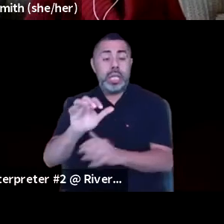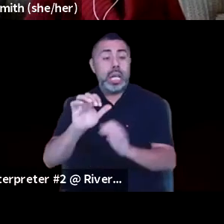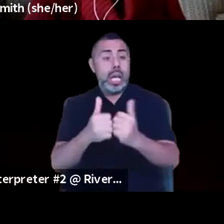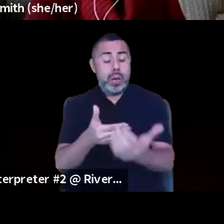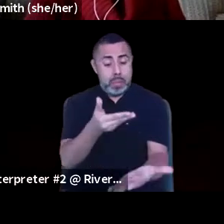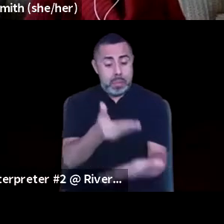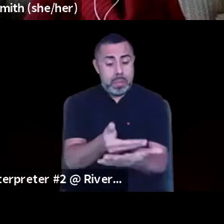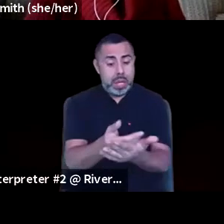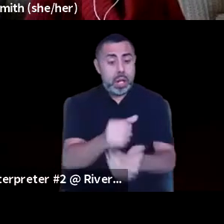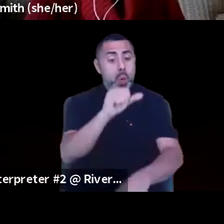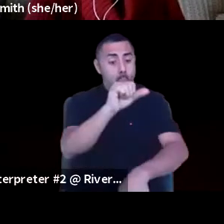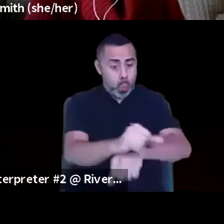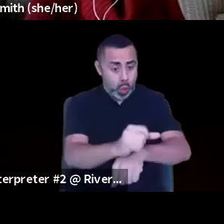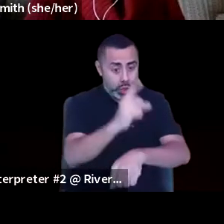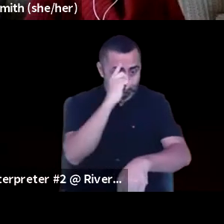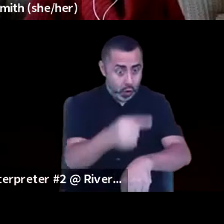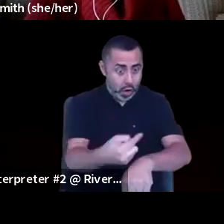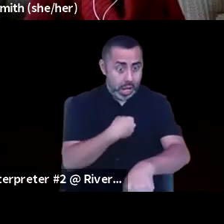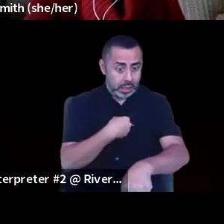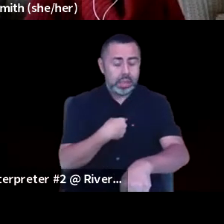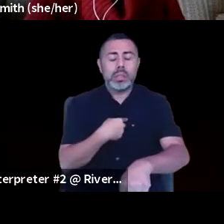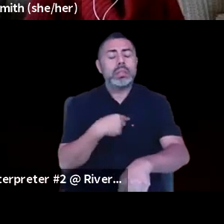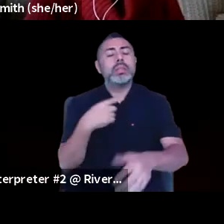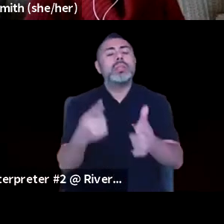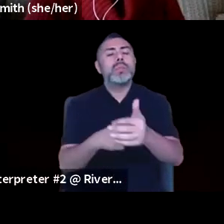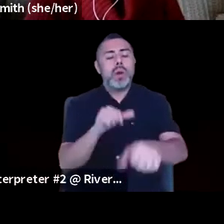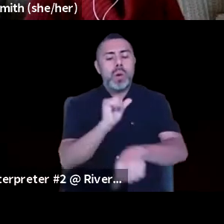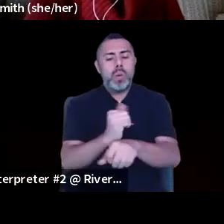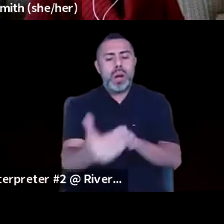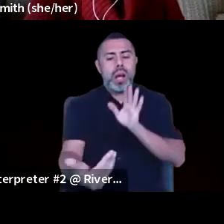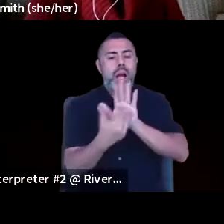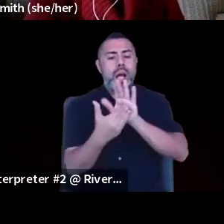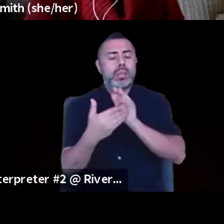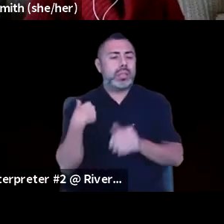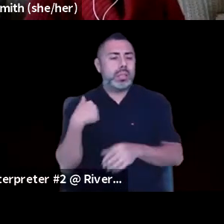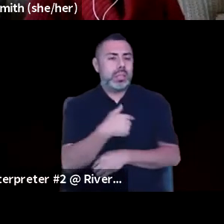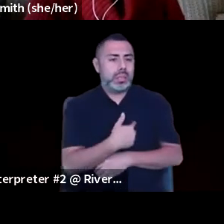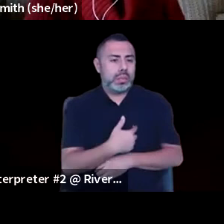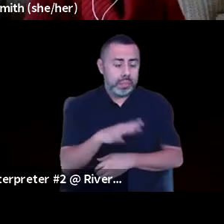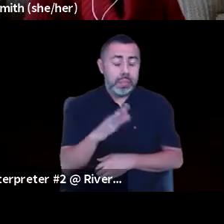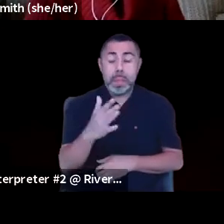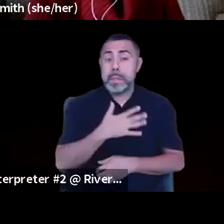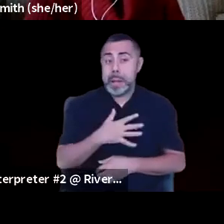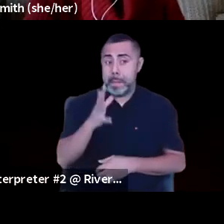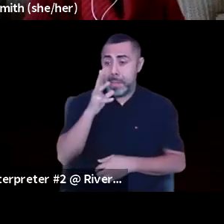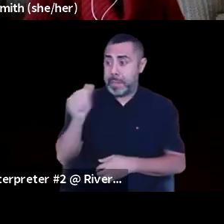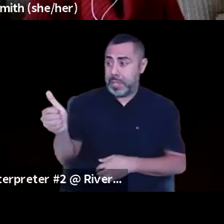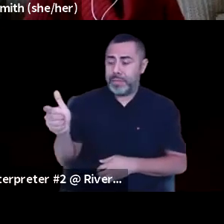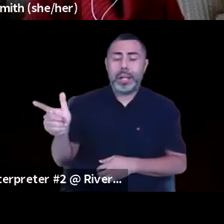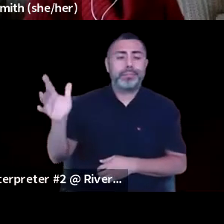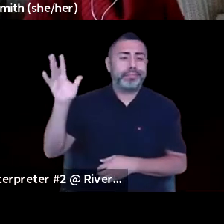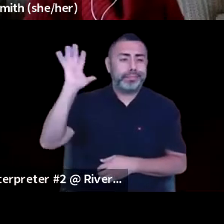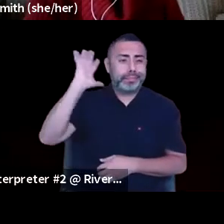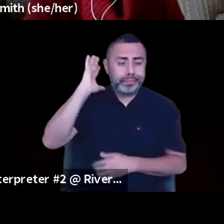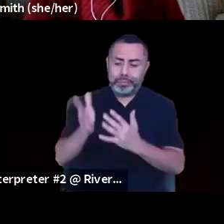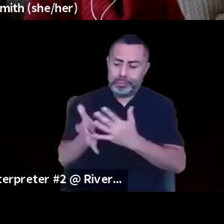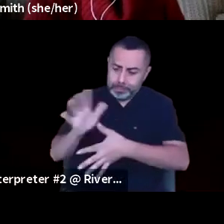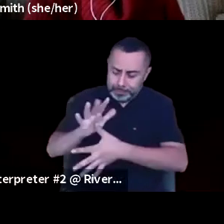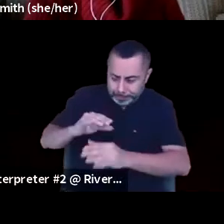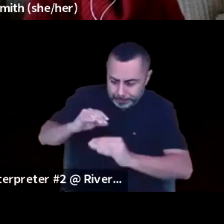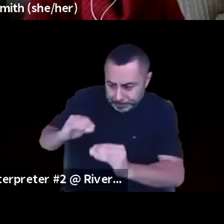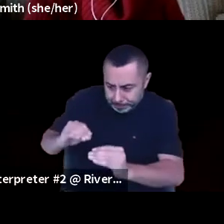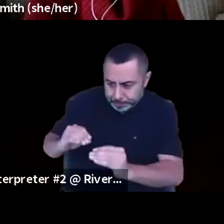every day. My mother prioritized teaching my brother and I how to balance checkbooks, save money, create budgets,